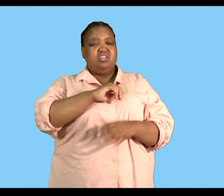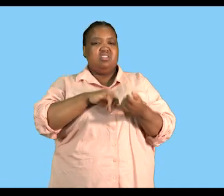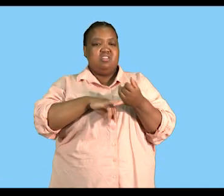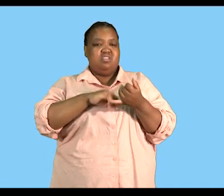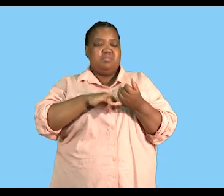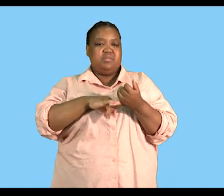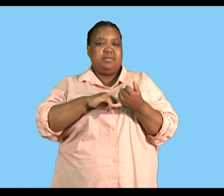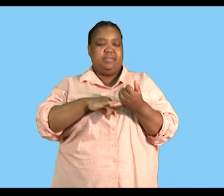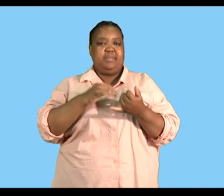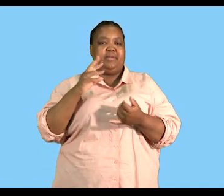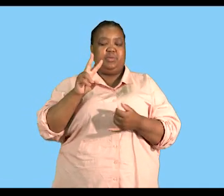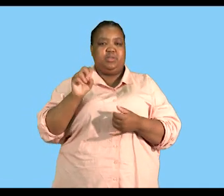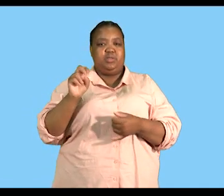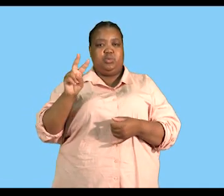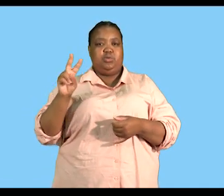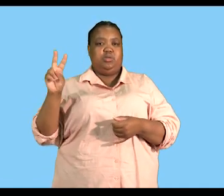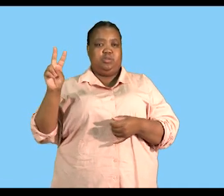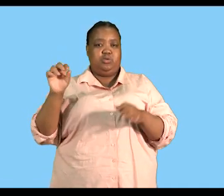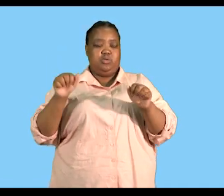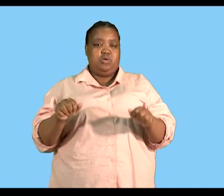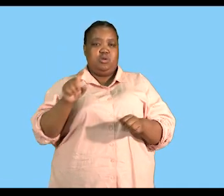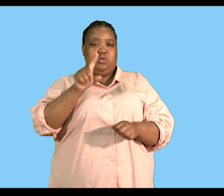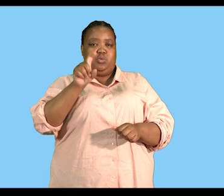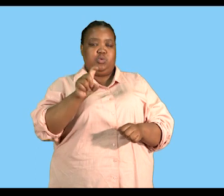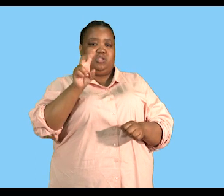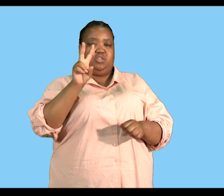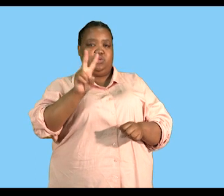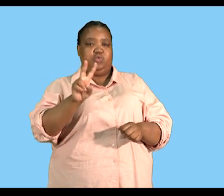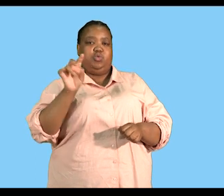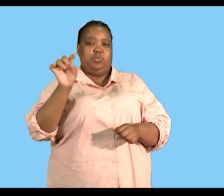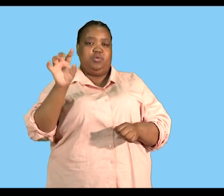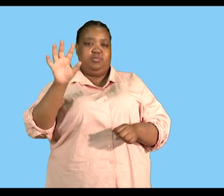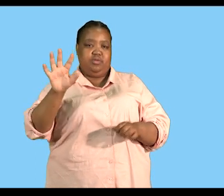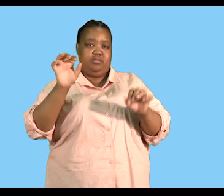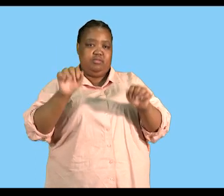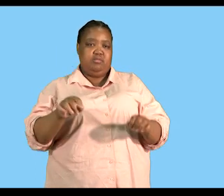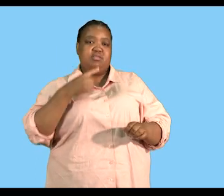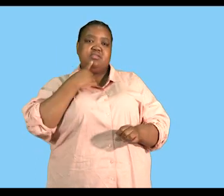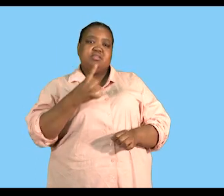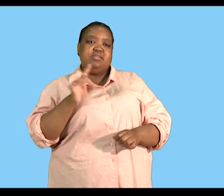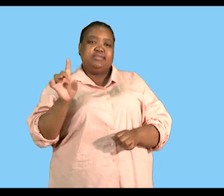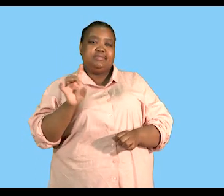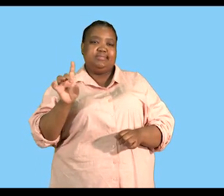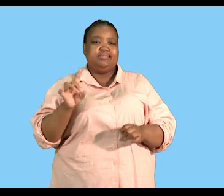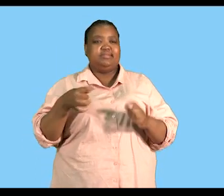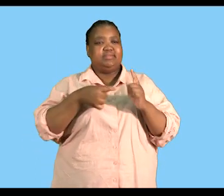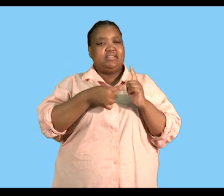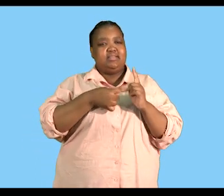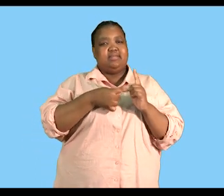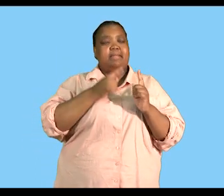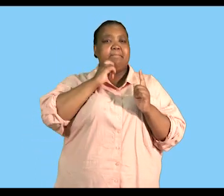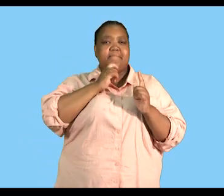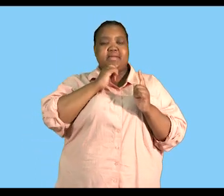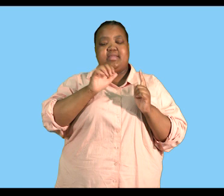September 2022, and we are looking at question 2.5. It says here, Mr. Avon decides